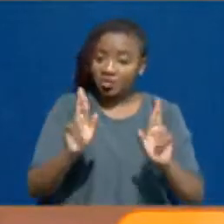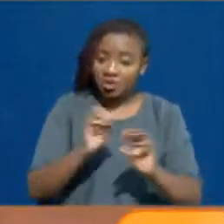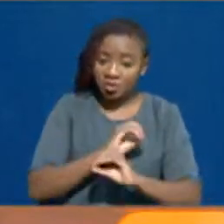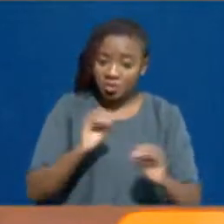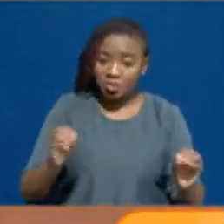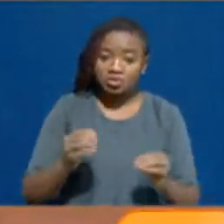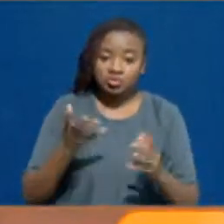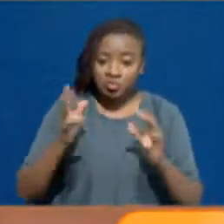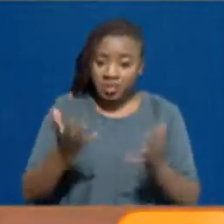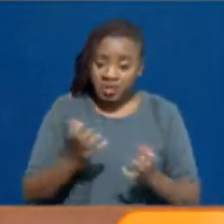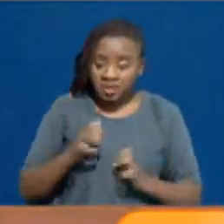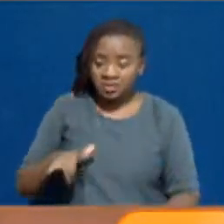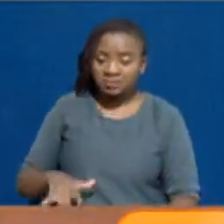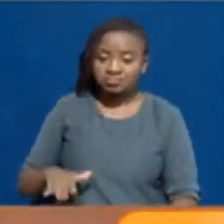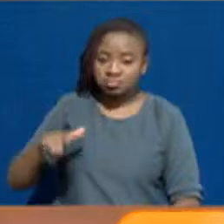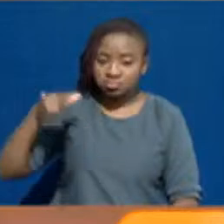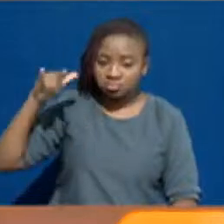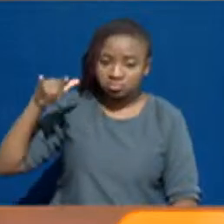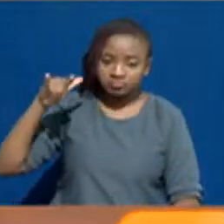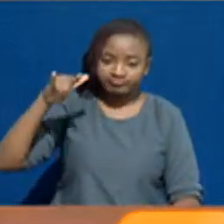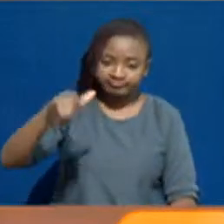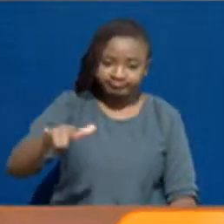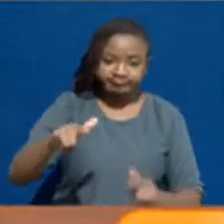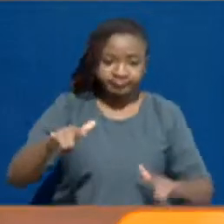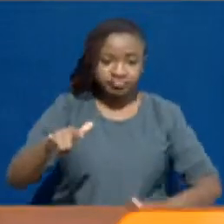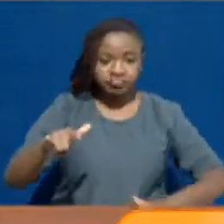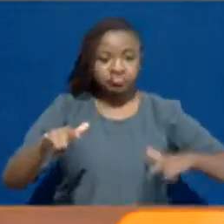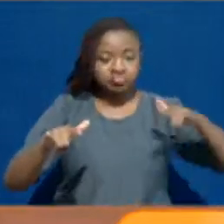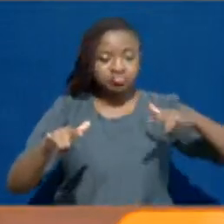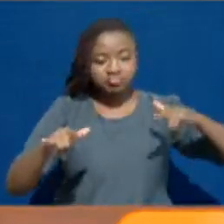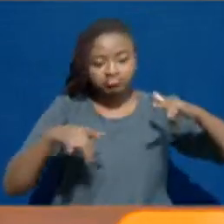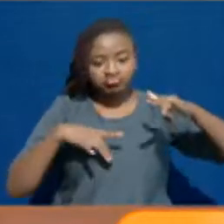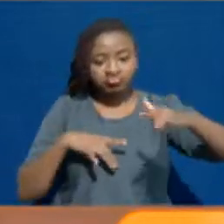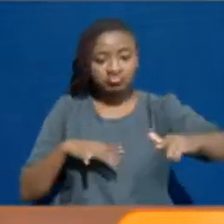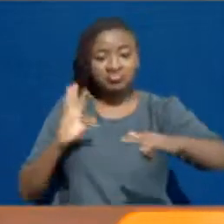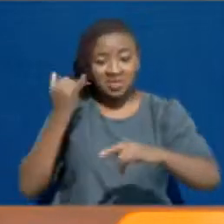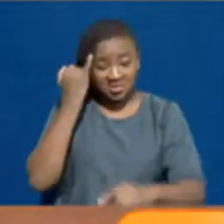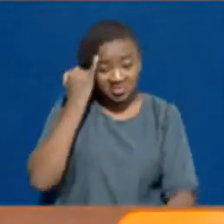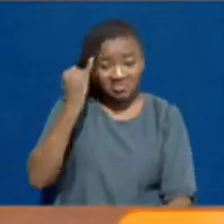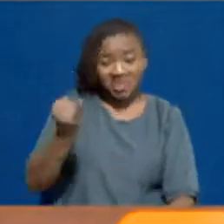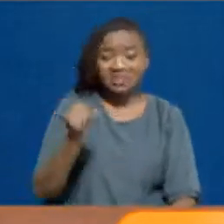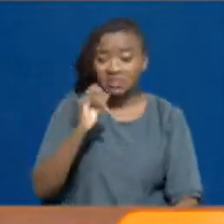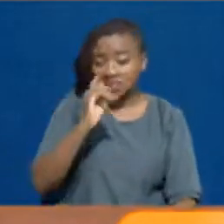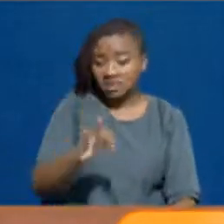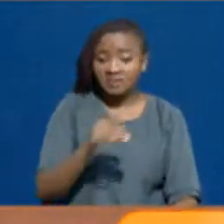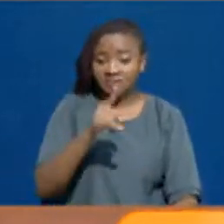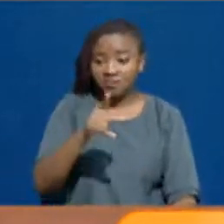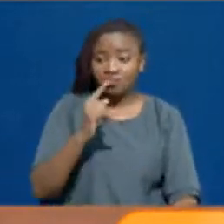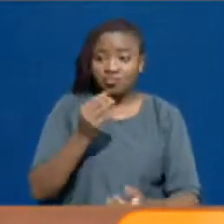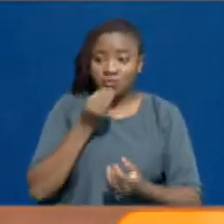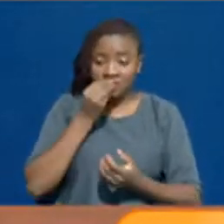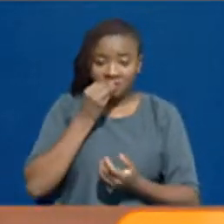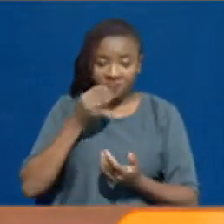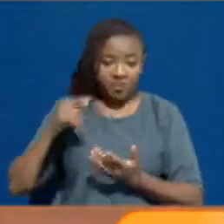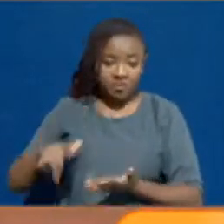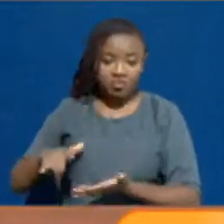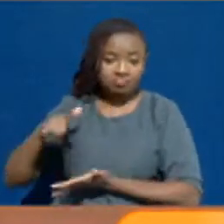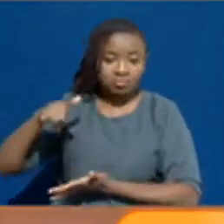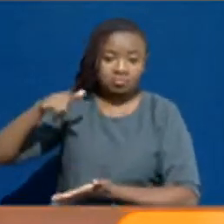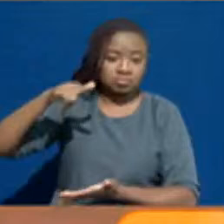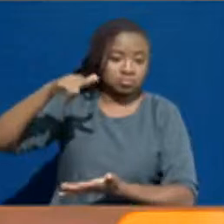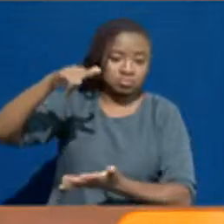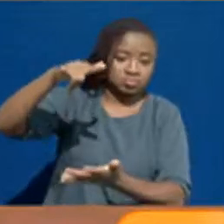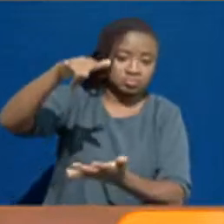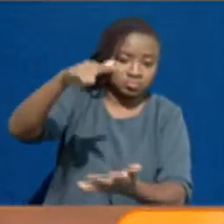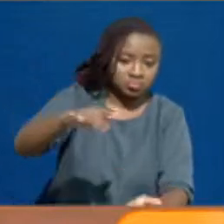lifting from one place to the other. And you can imagine when you have to move food by air to